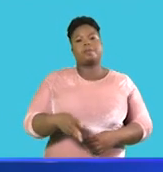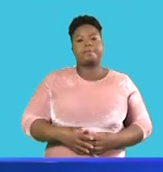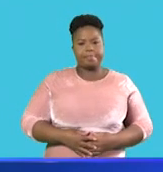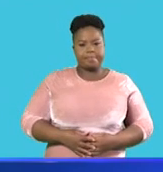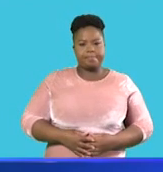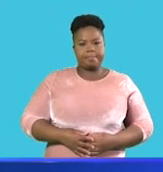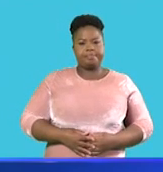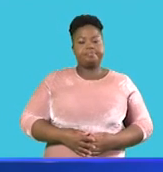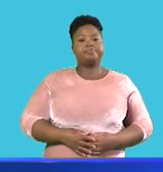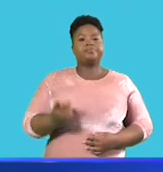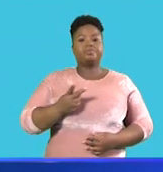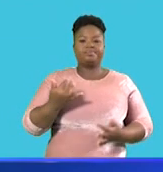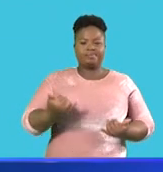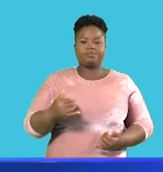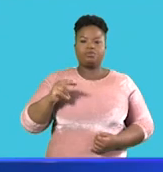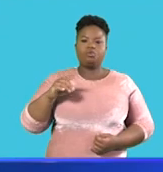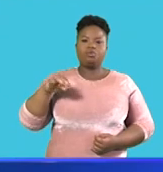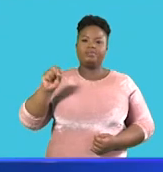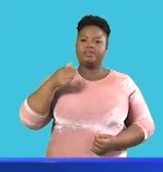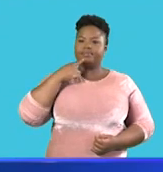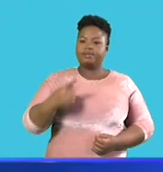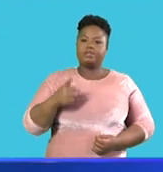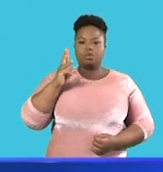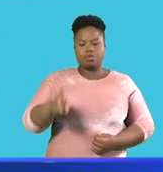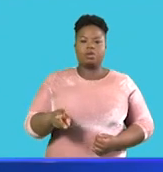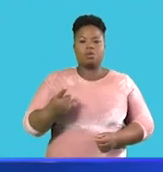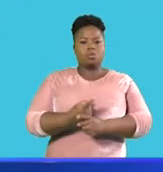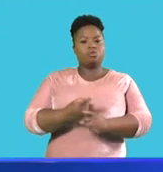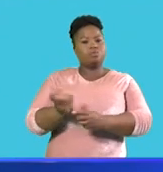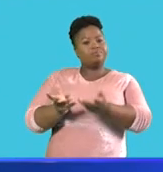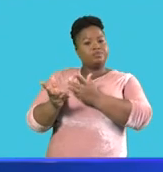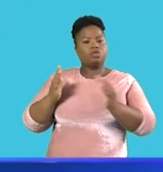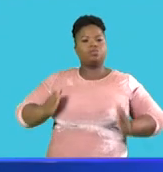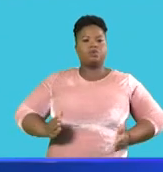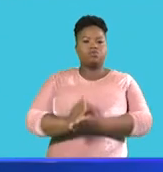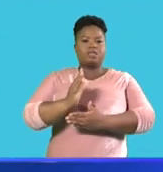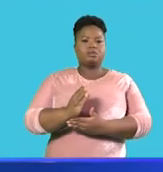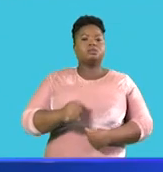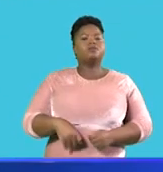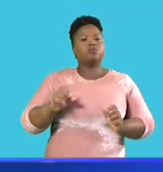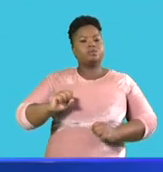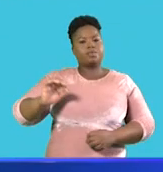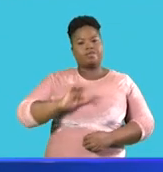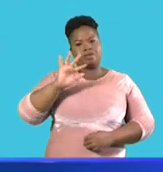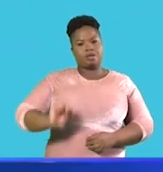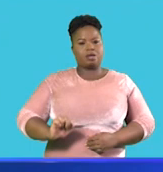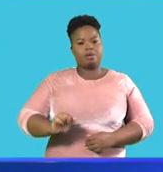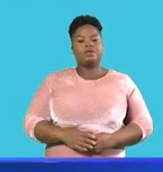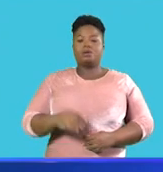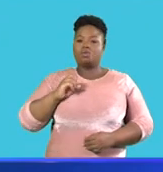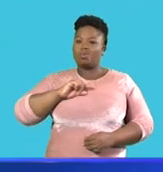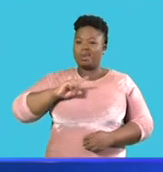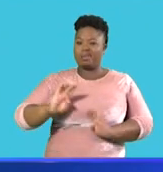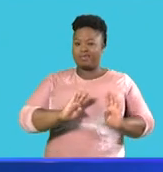pele a di falla. Ho sa le jalo, Numsa e bolela ha e tlilo kenya tletlebo le kantorong ya ditokelo tsa botho ya Afrika Borwa tshwarong e bohlaswa mme ebile e